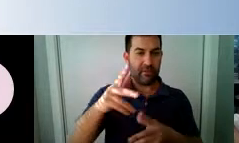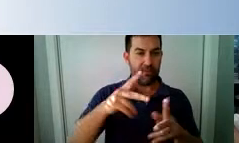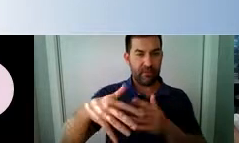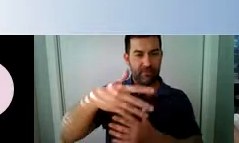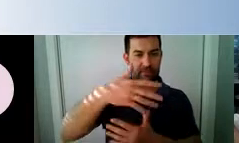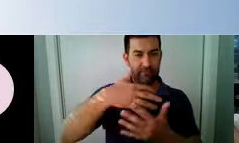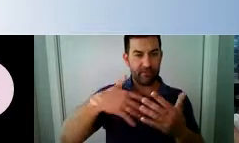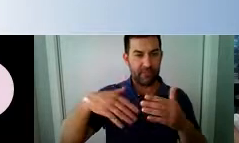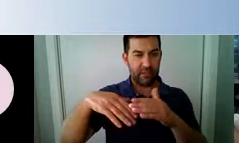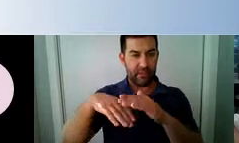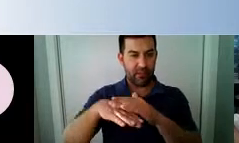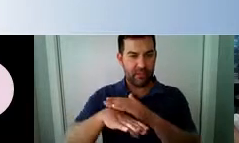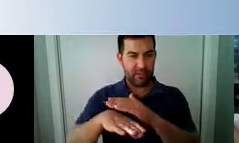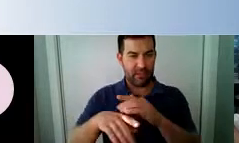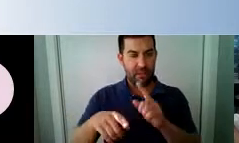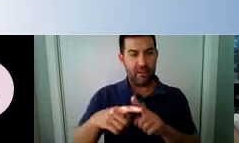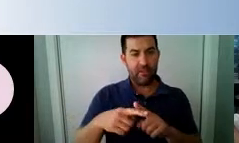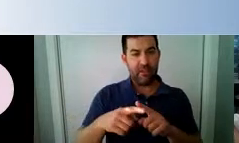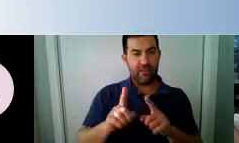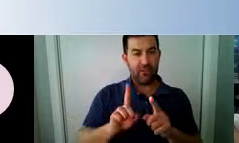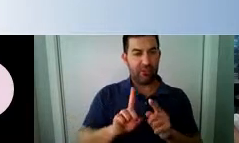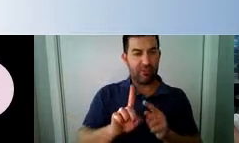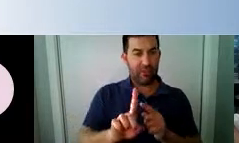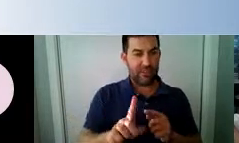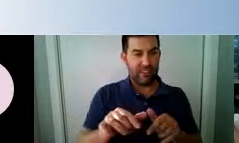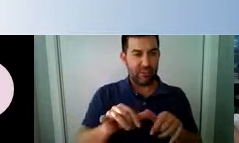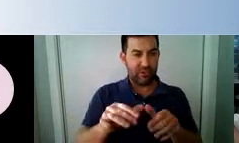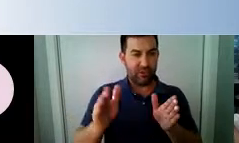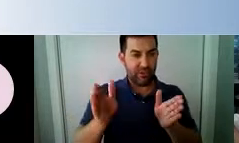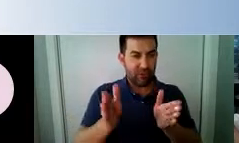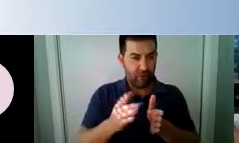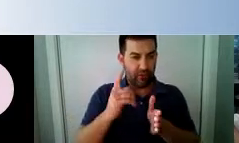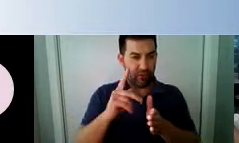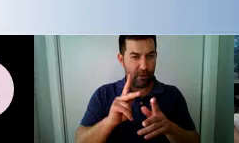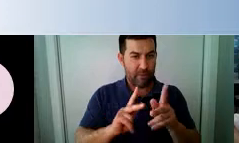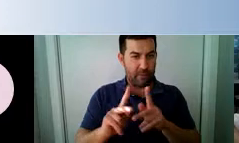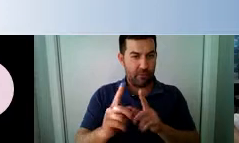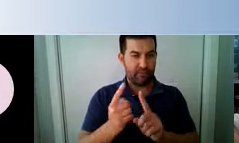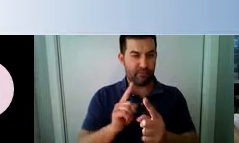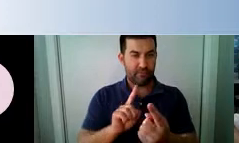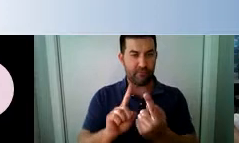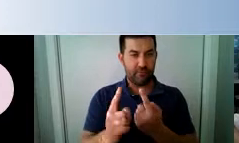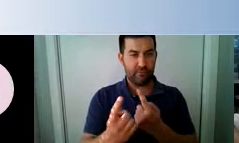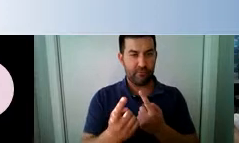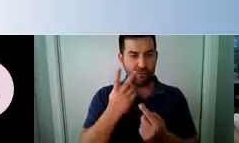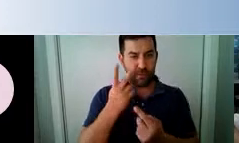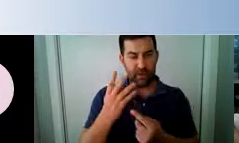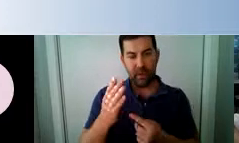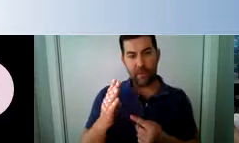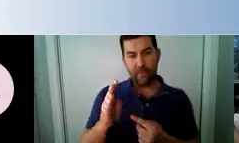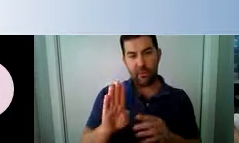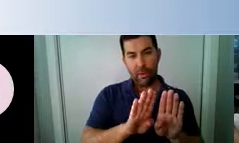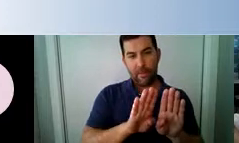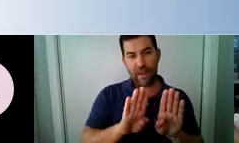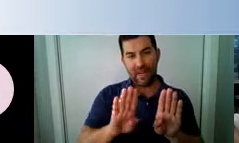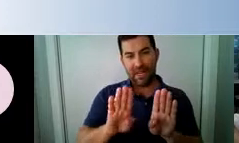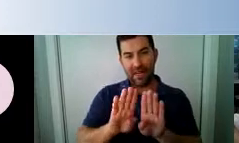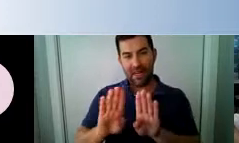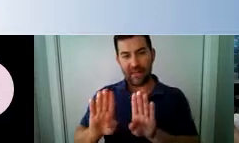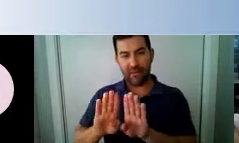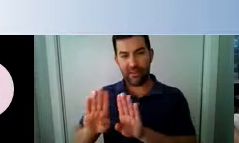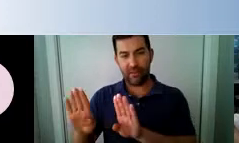and also just shorter crossing distance for pedestrians. You can also here see the blue paneling. These would be the